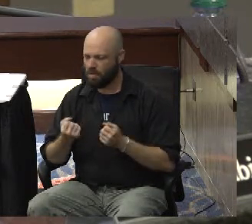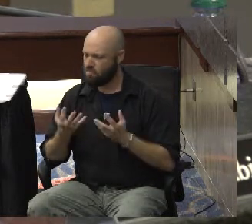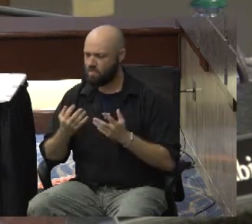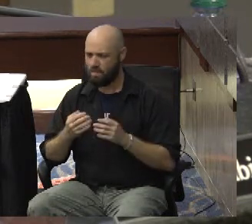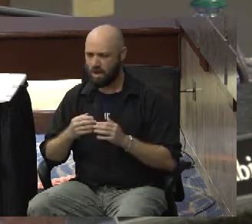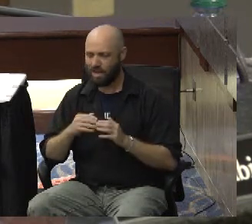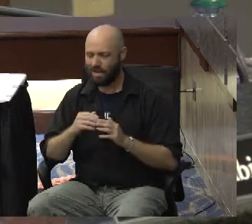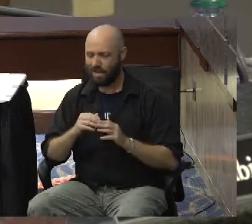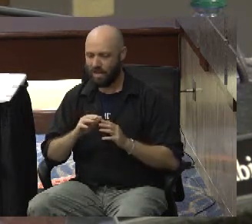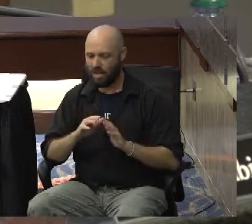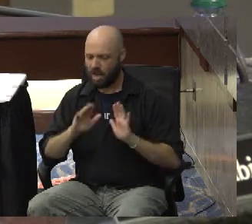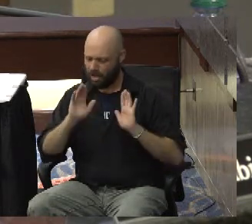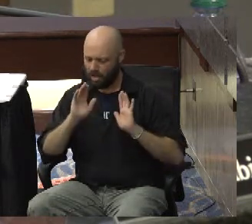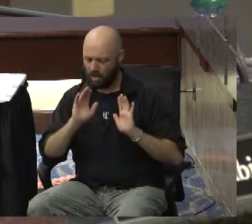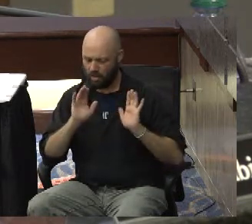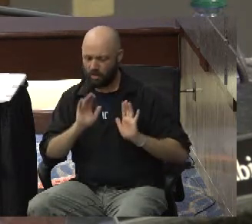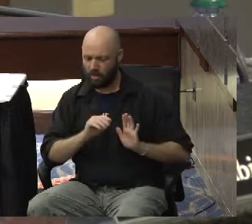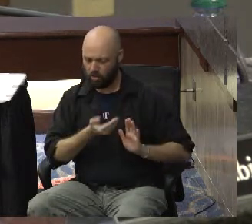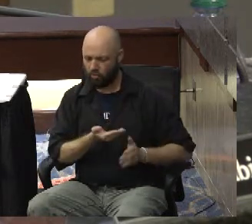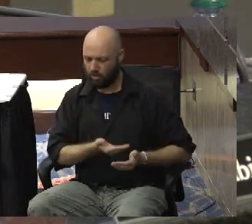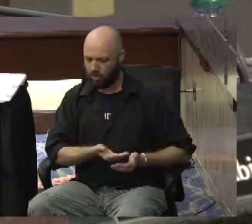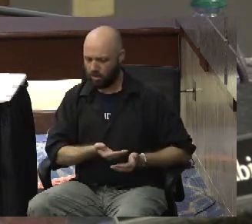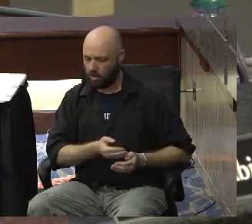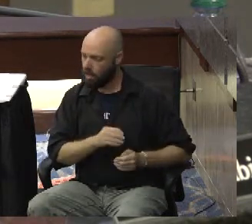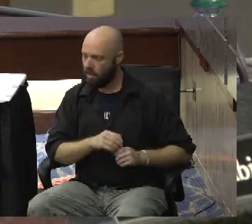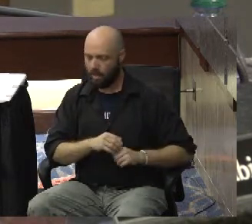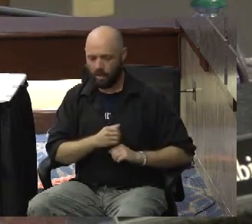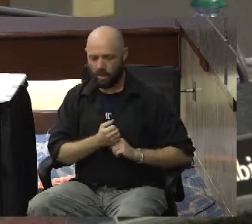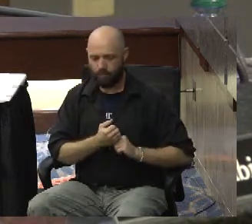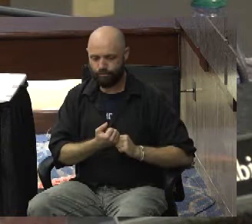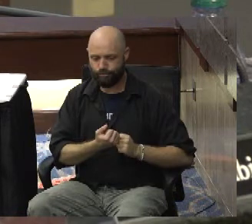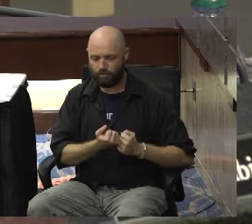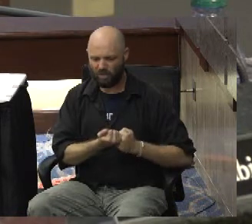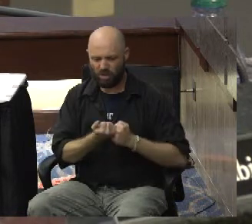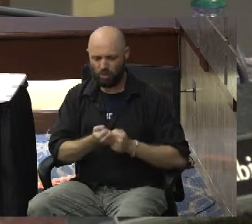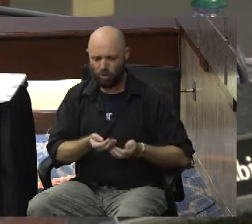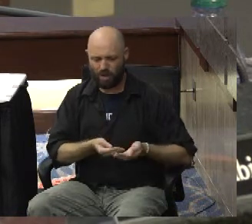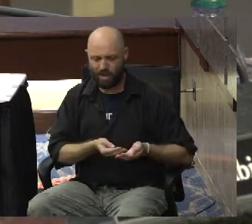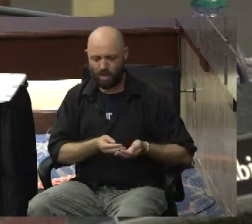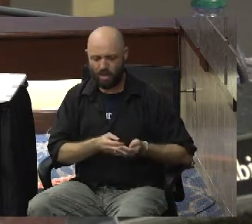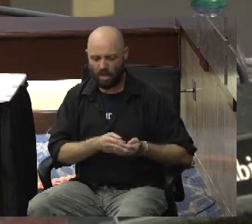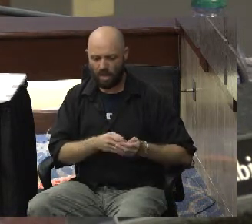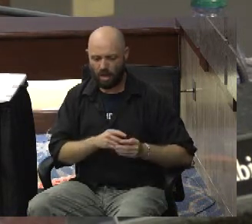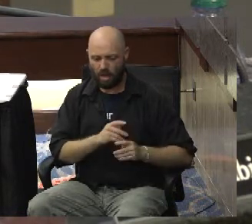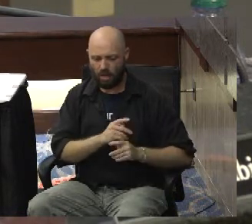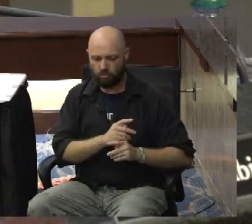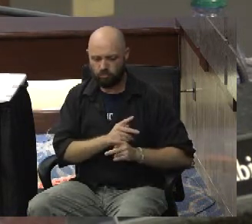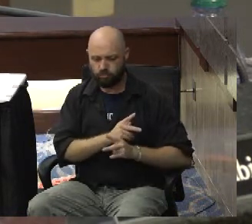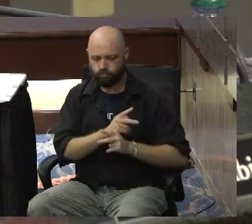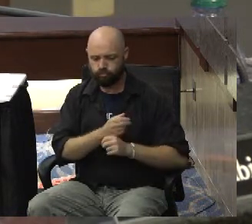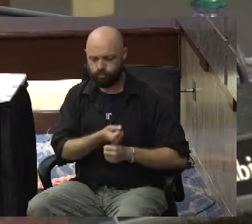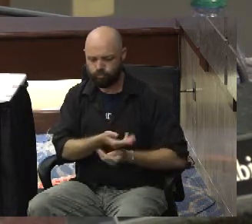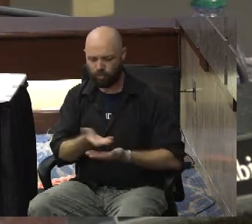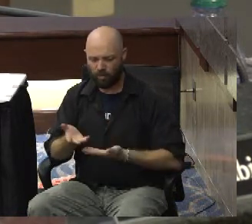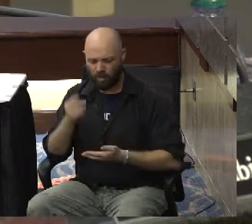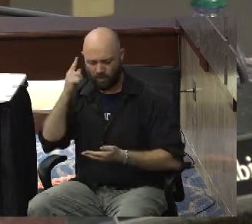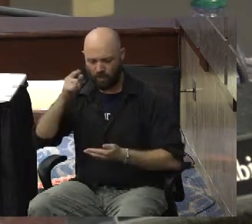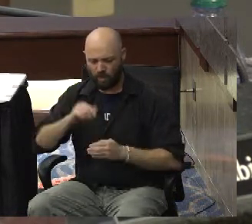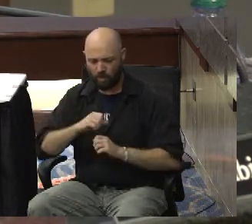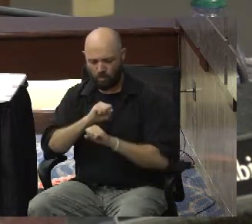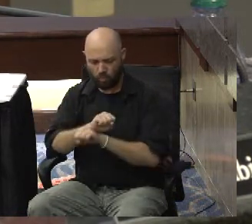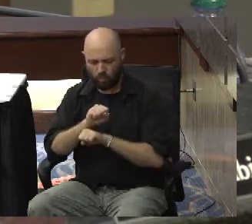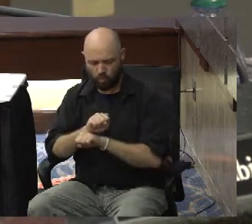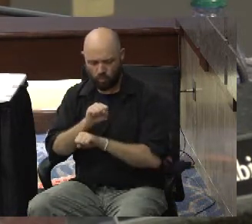is how they've always, in my opinion, taken care of their employees financially through insurance, but corporately